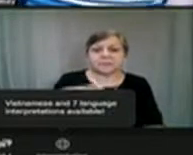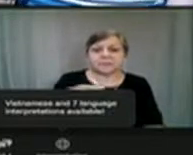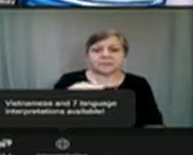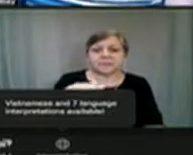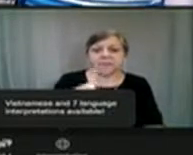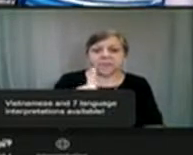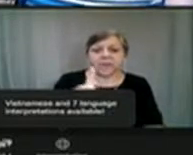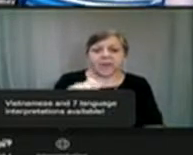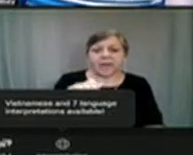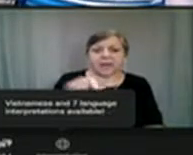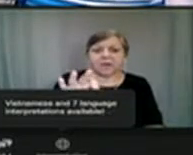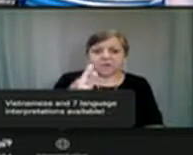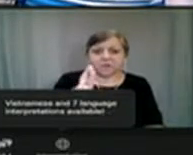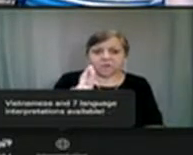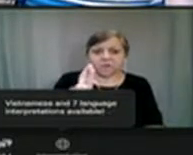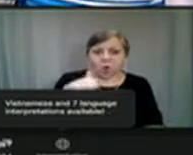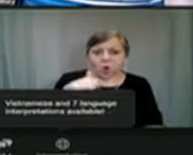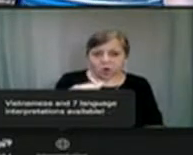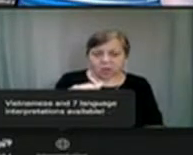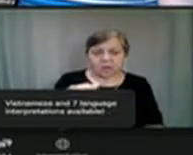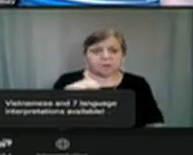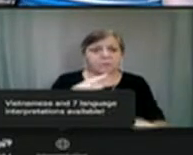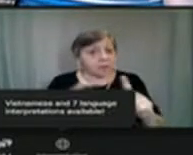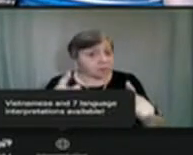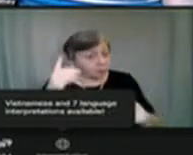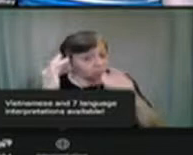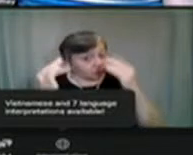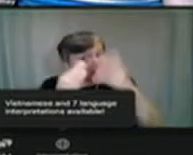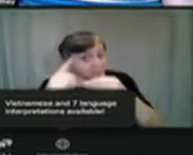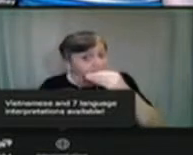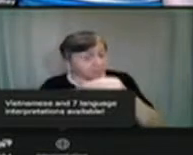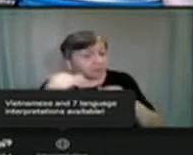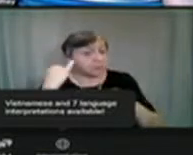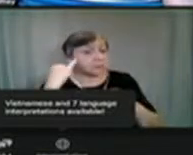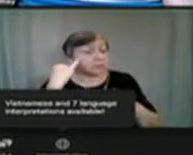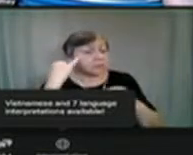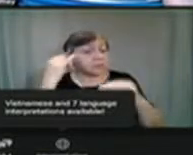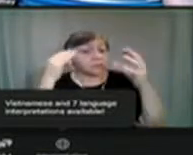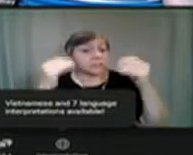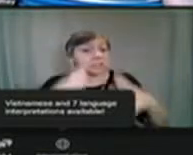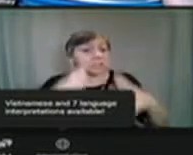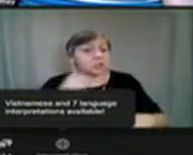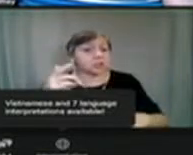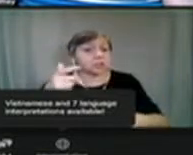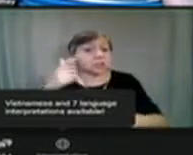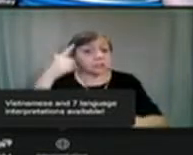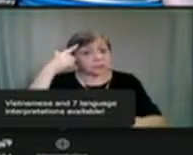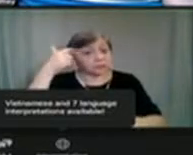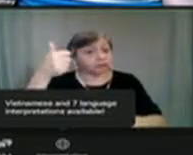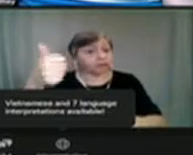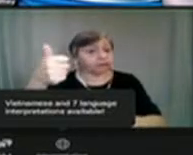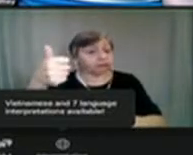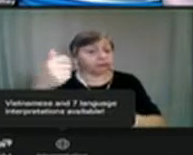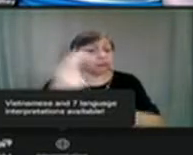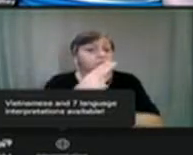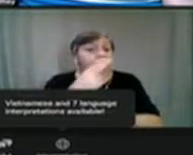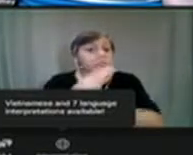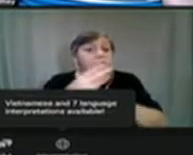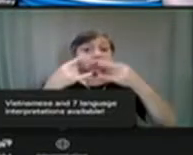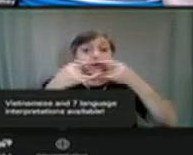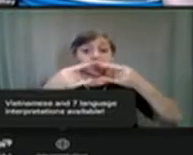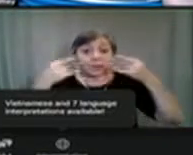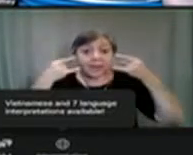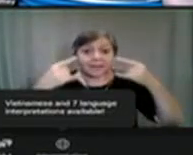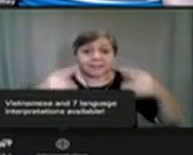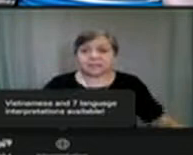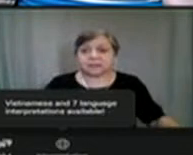that. I just wasn't sure what everybody's thoughts were on that. Mr. Weldy. So my comment wasn't based